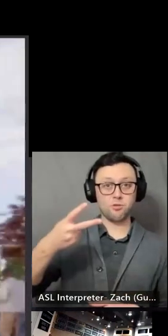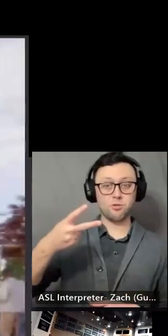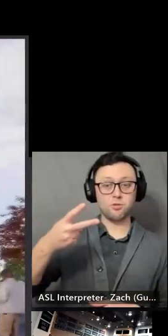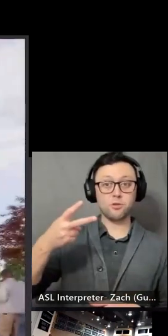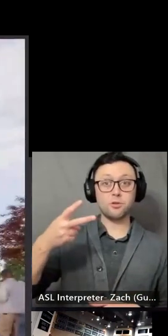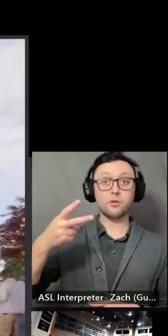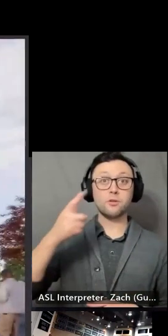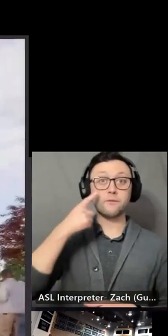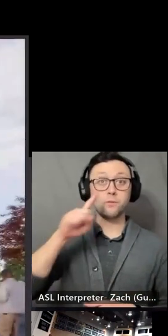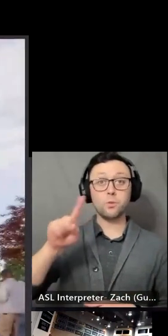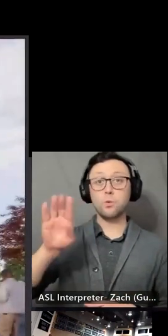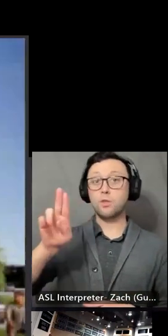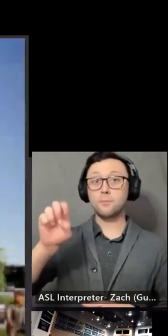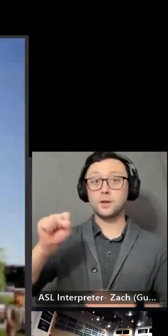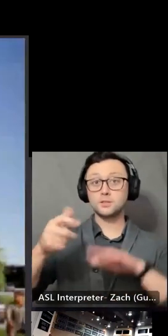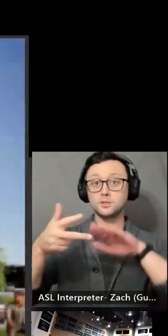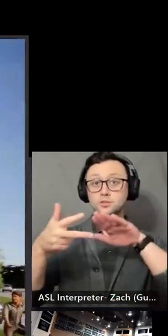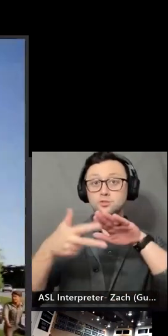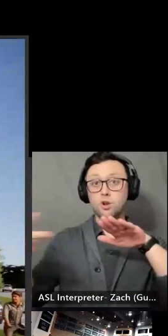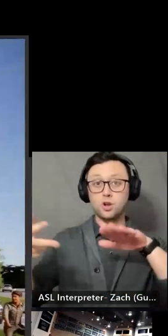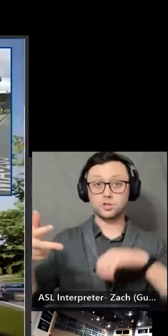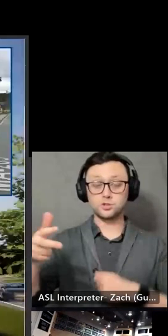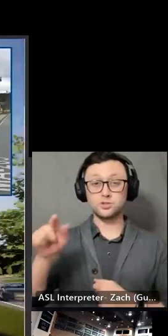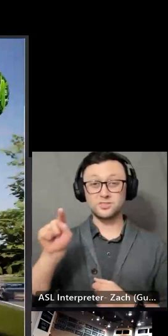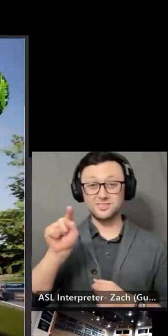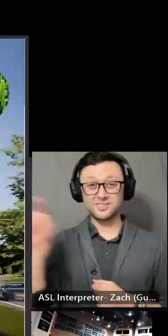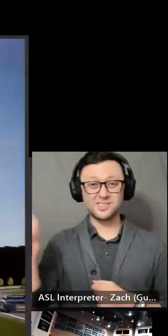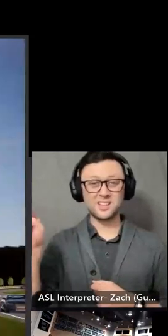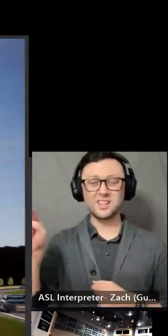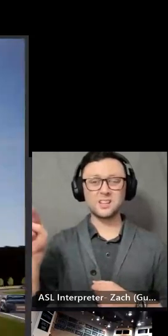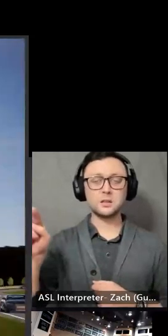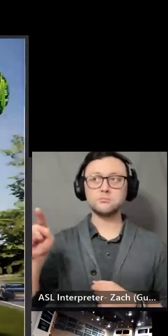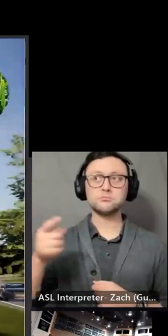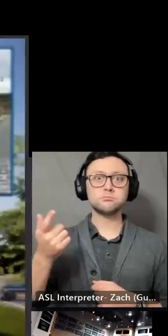for a bus garage on this site were so